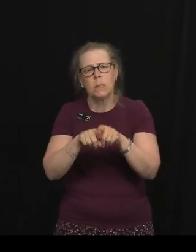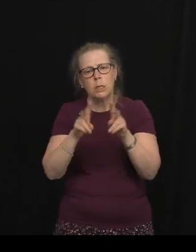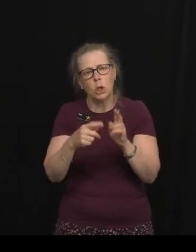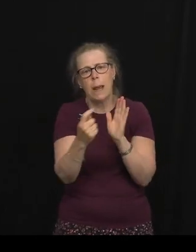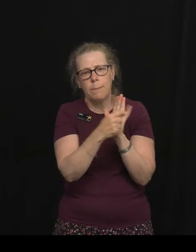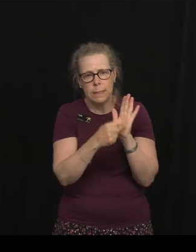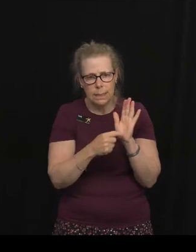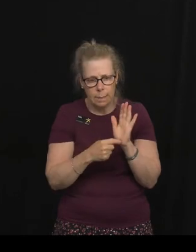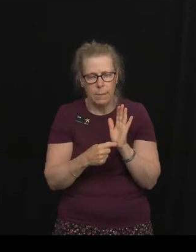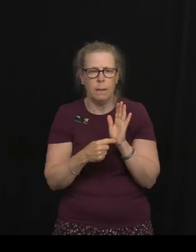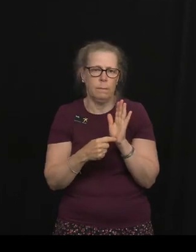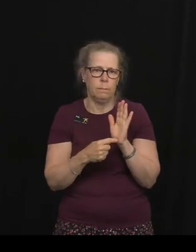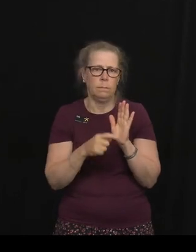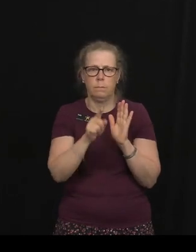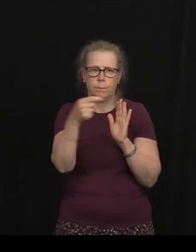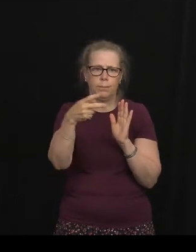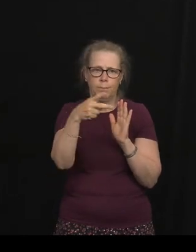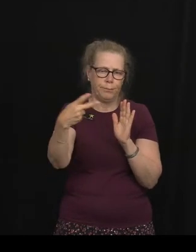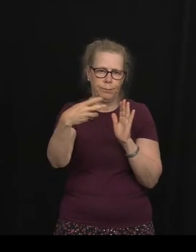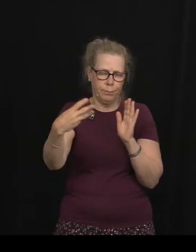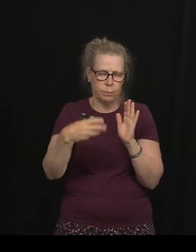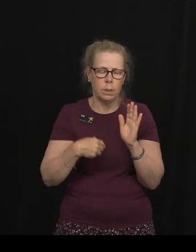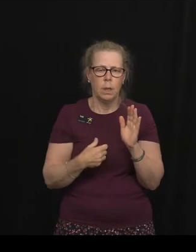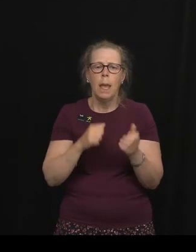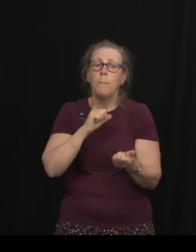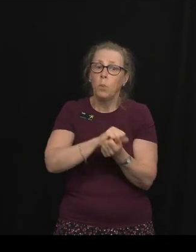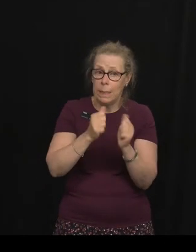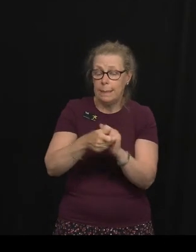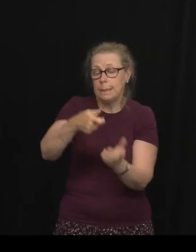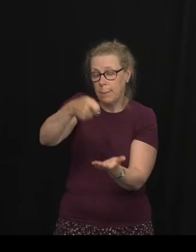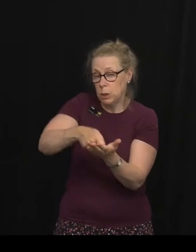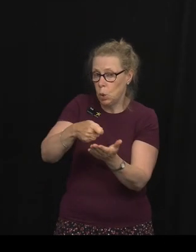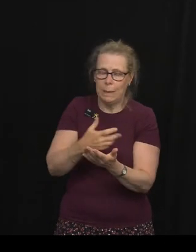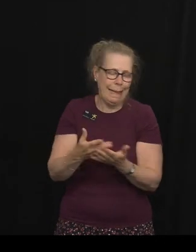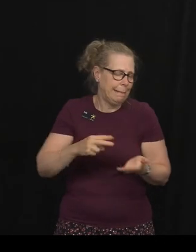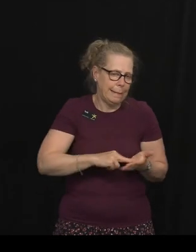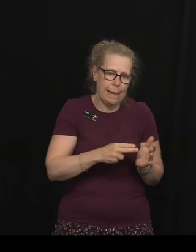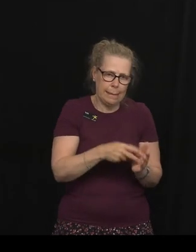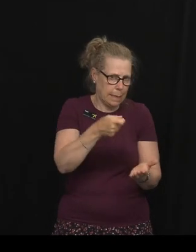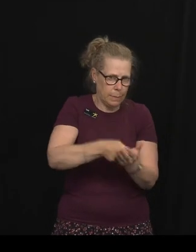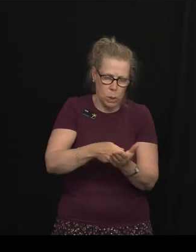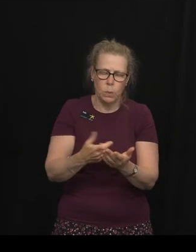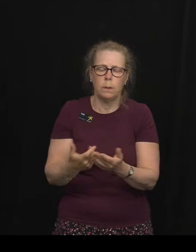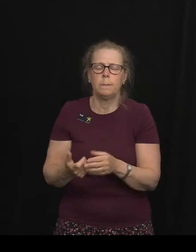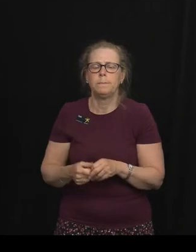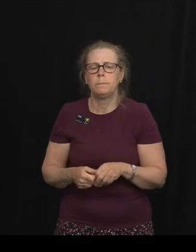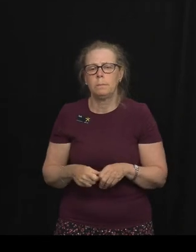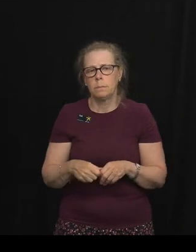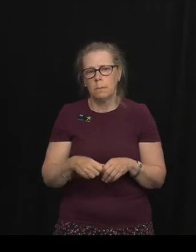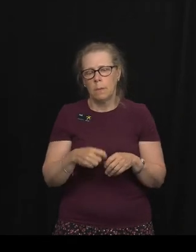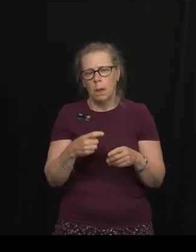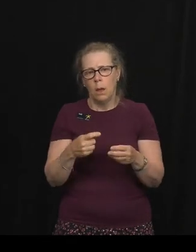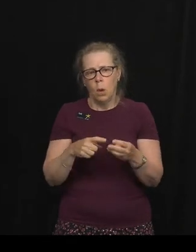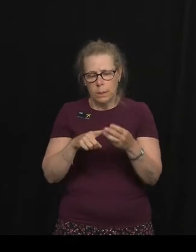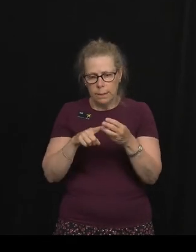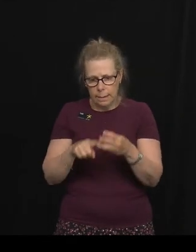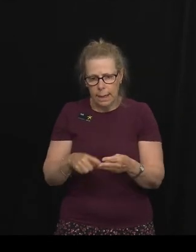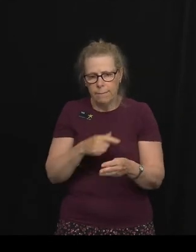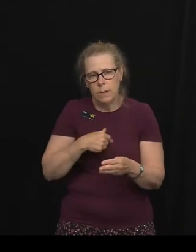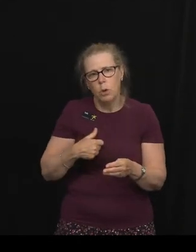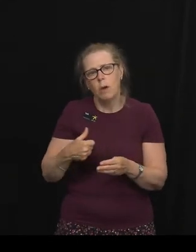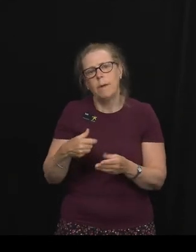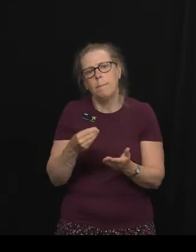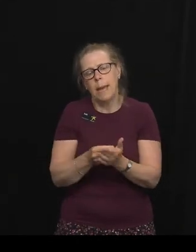principles upfront, politically. Those are political decisions, not technical. Third thing, we need money. We need money